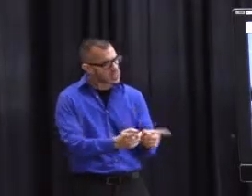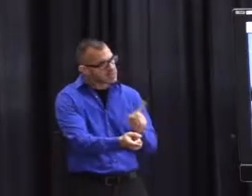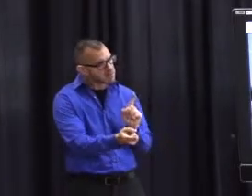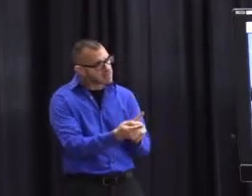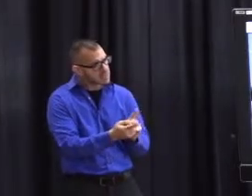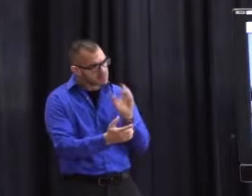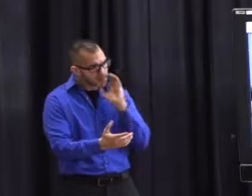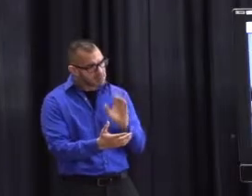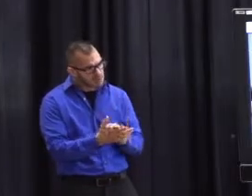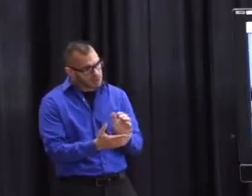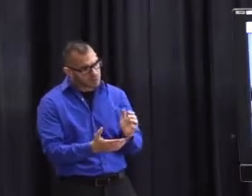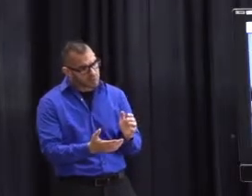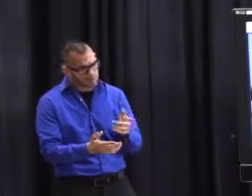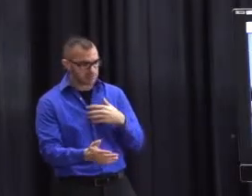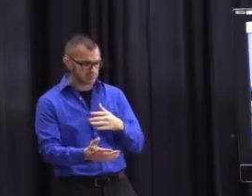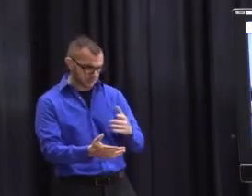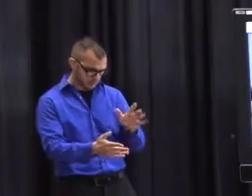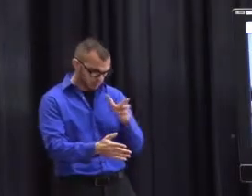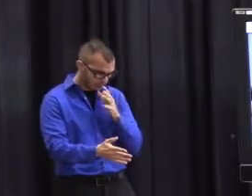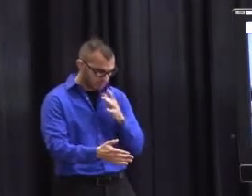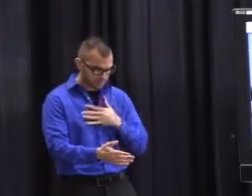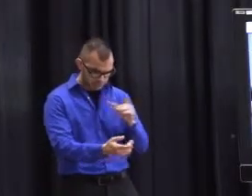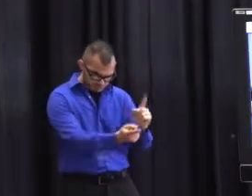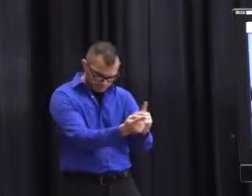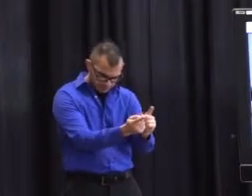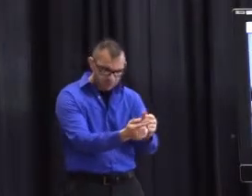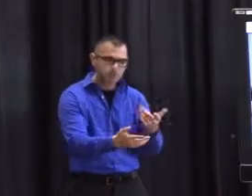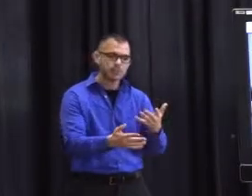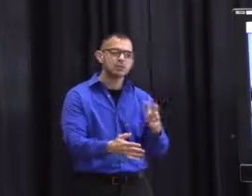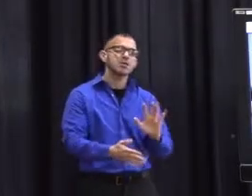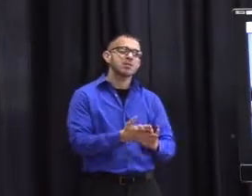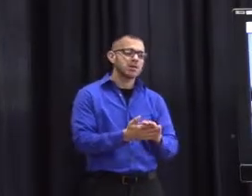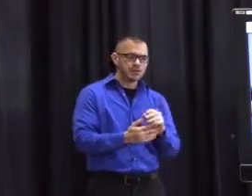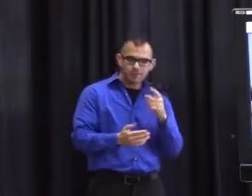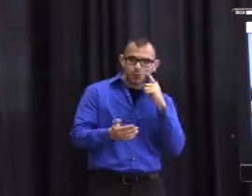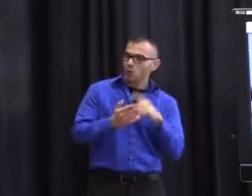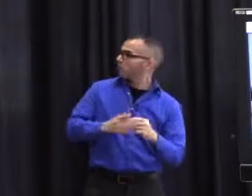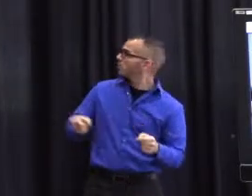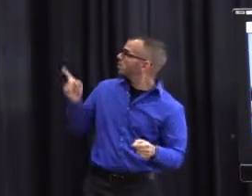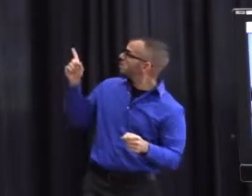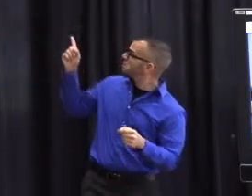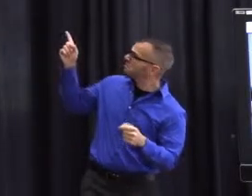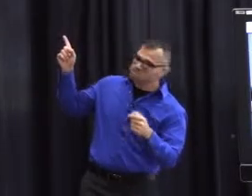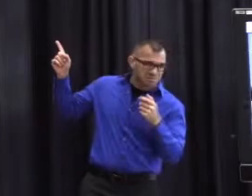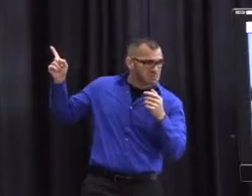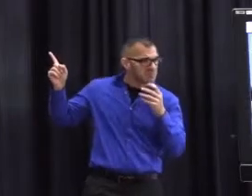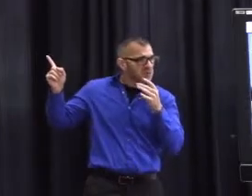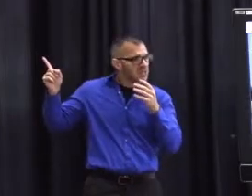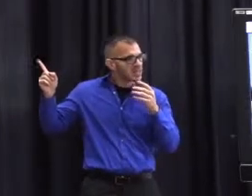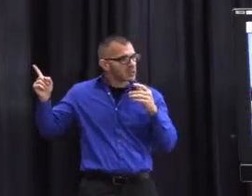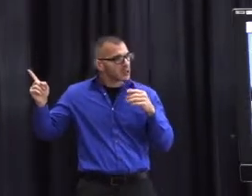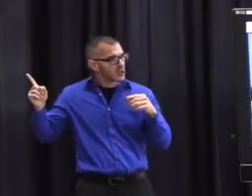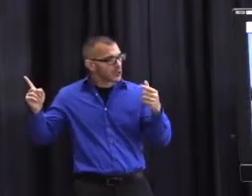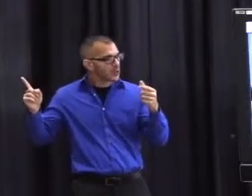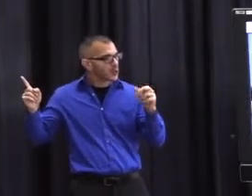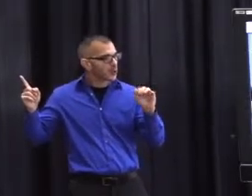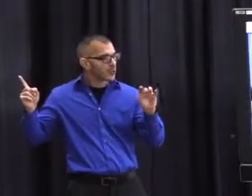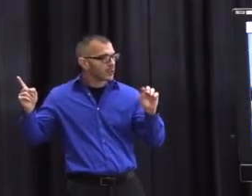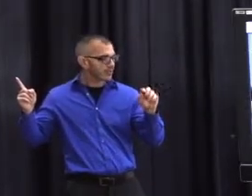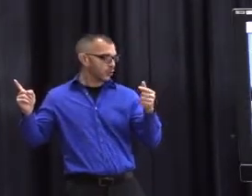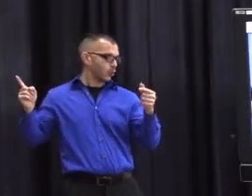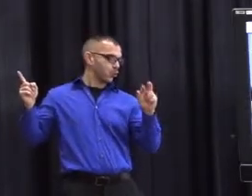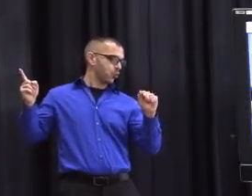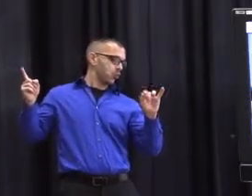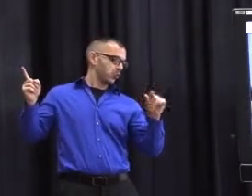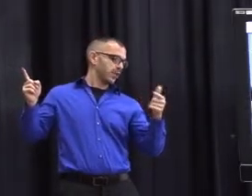mother. And you can't really see, but my mother is a blonde-haired, blue-eyed gringa, which